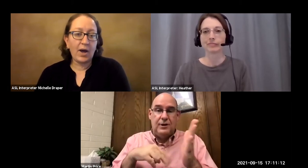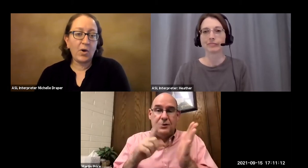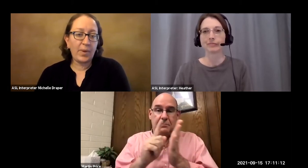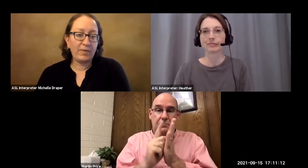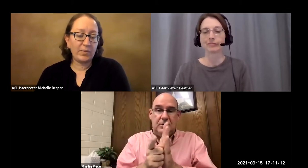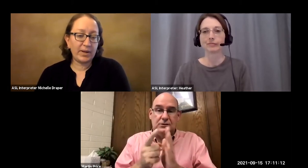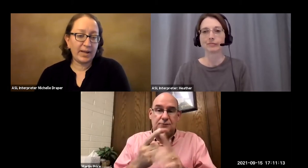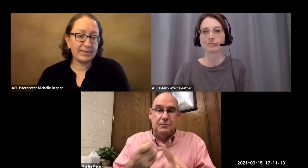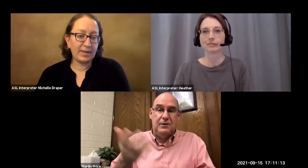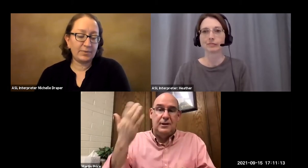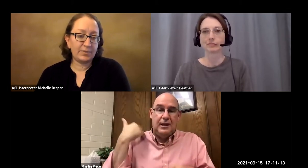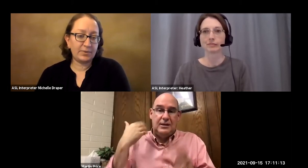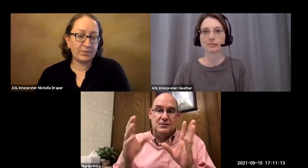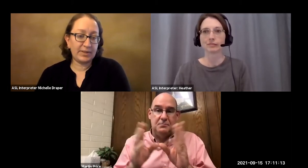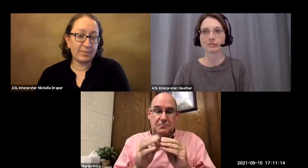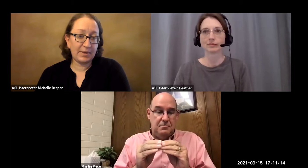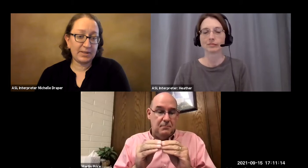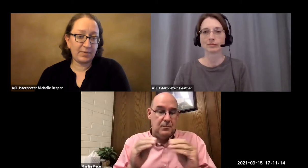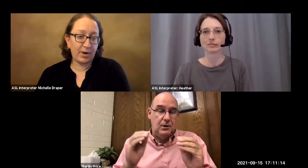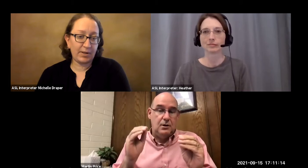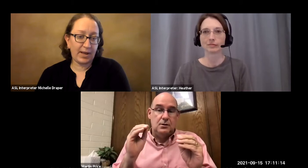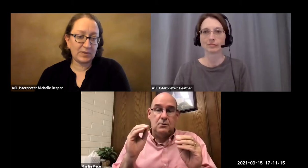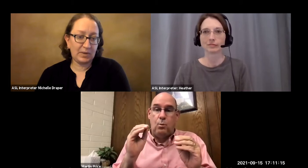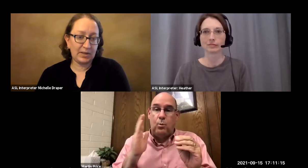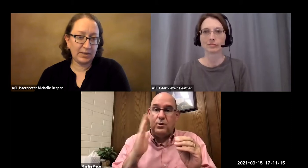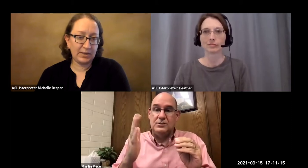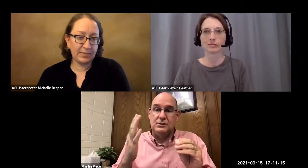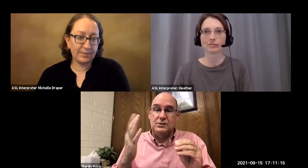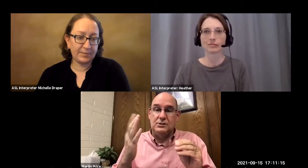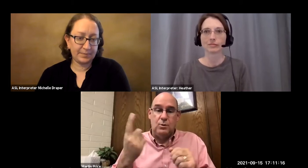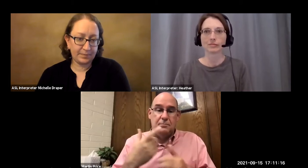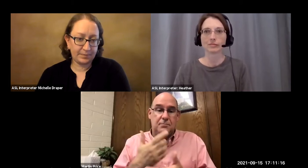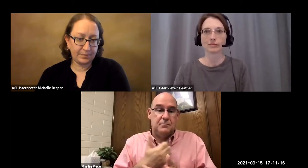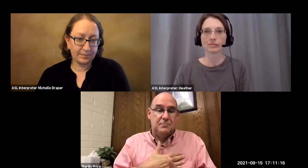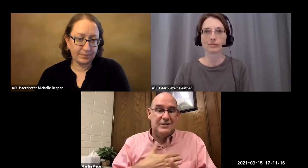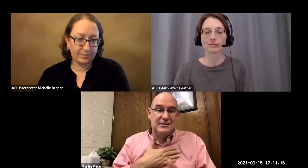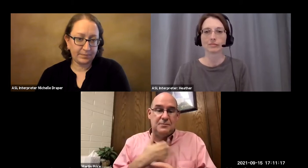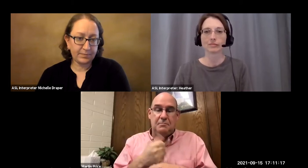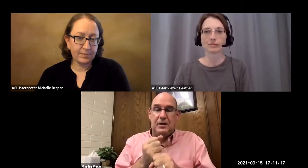Okay, I hope everyone has able to read the minutes from our last meeting.